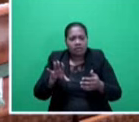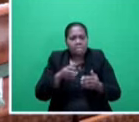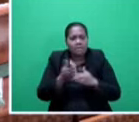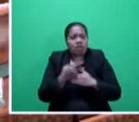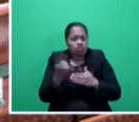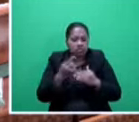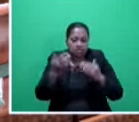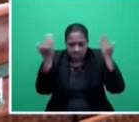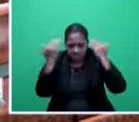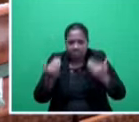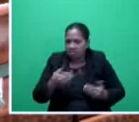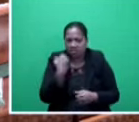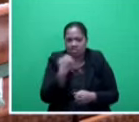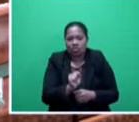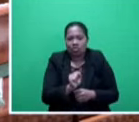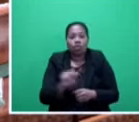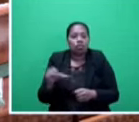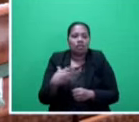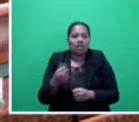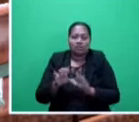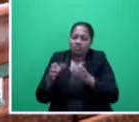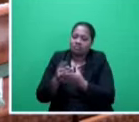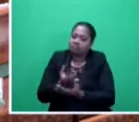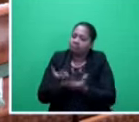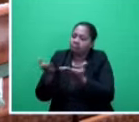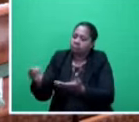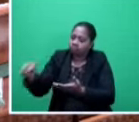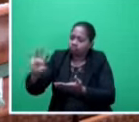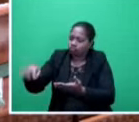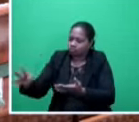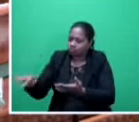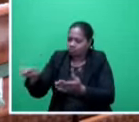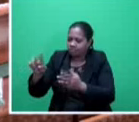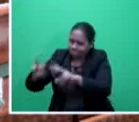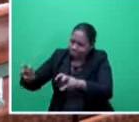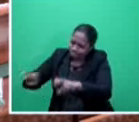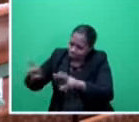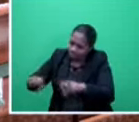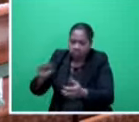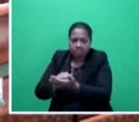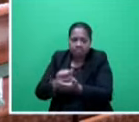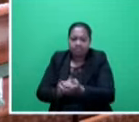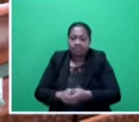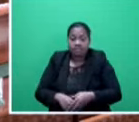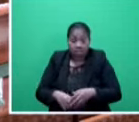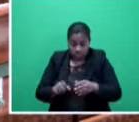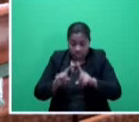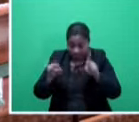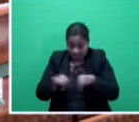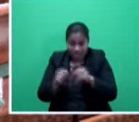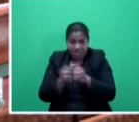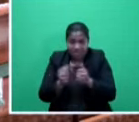under Standing Orders 37(2)(b). The petition must request a specific